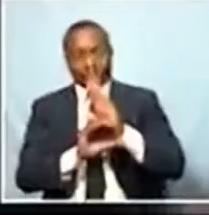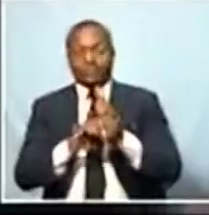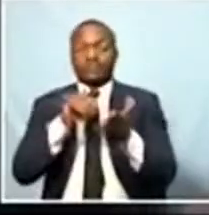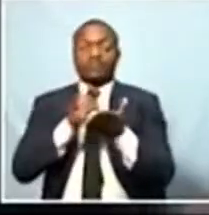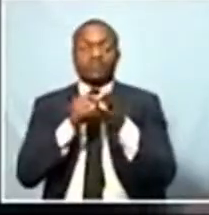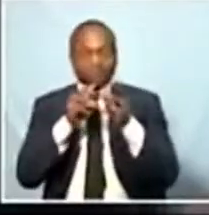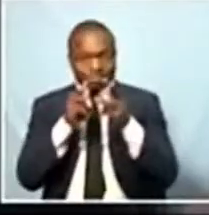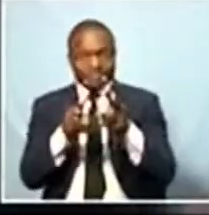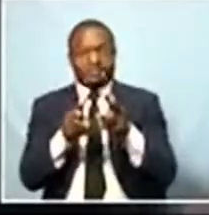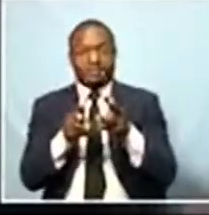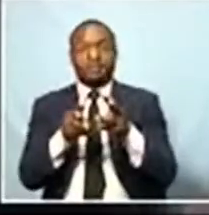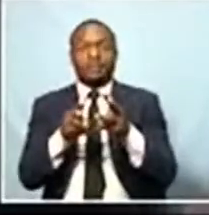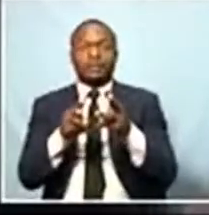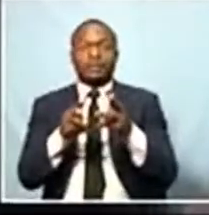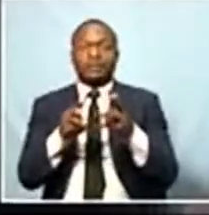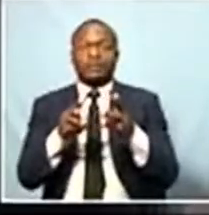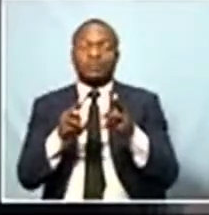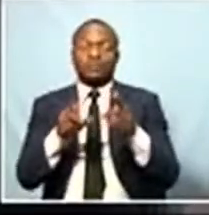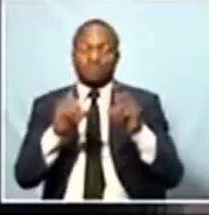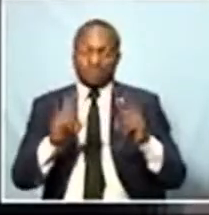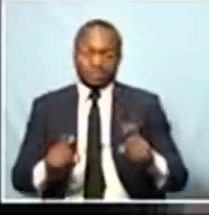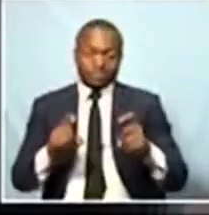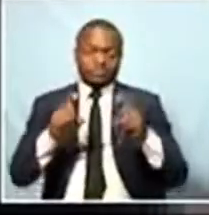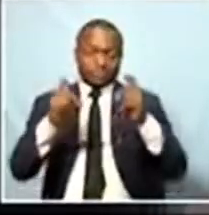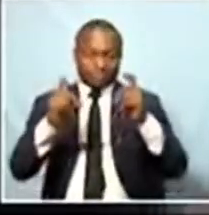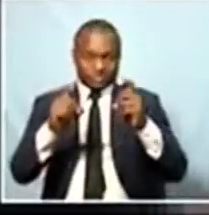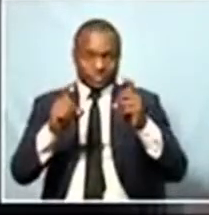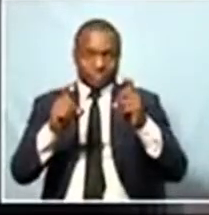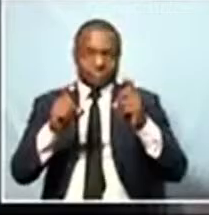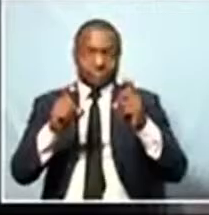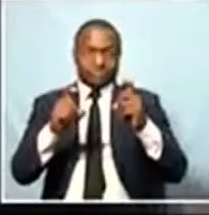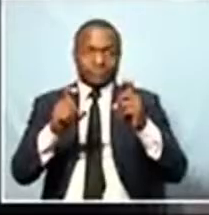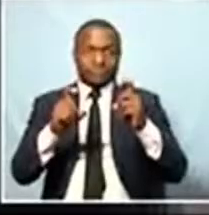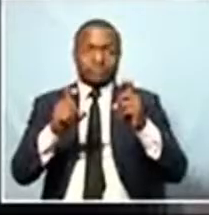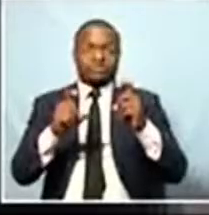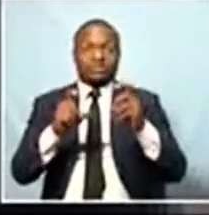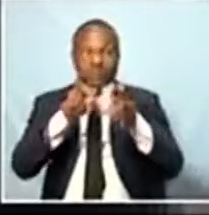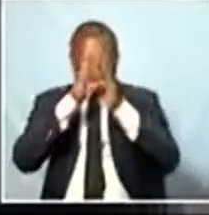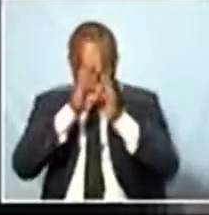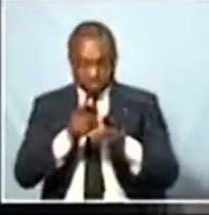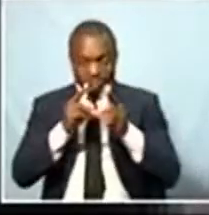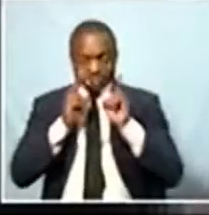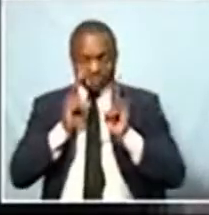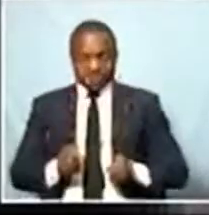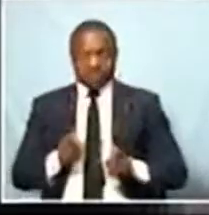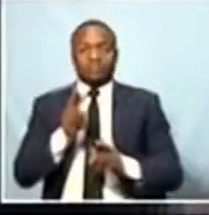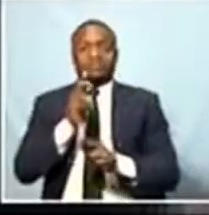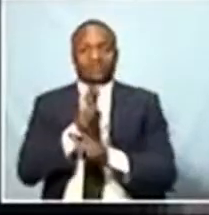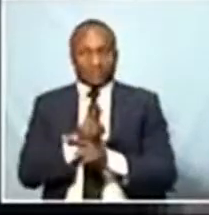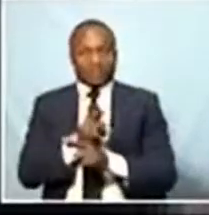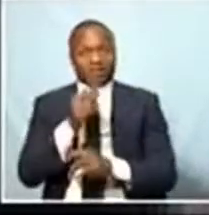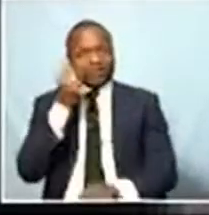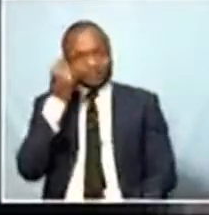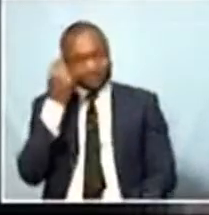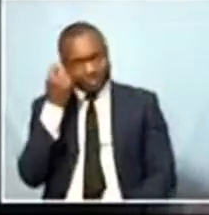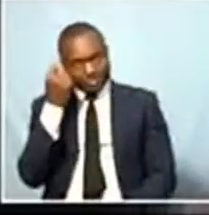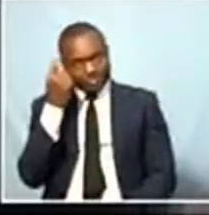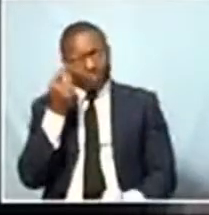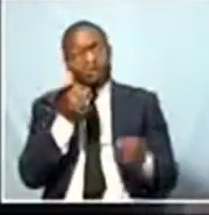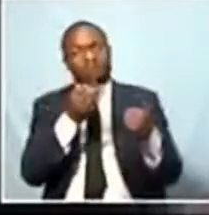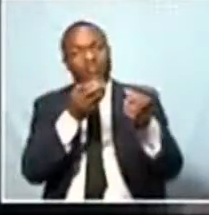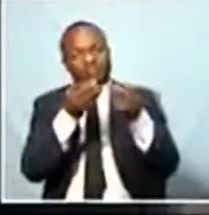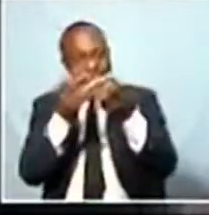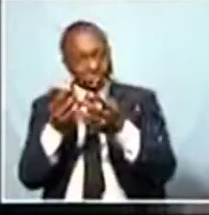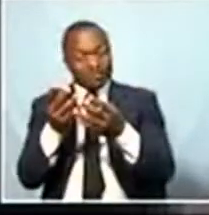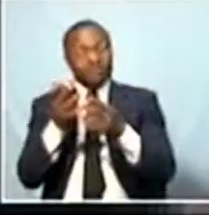regard, in relation to the promotion and the respect for human rights, we understand that among many state actors, the